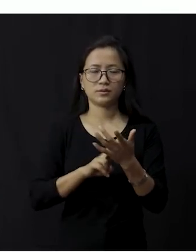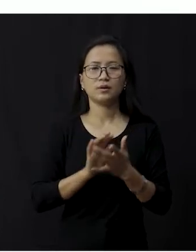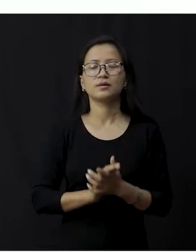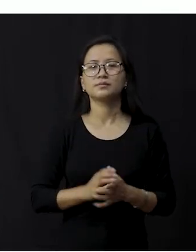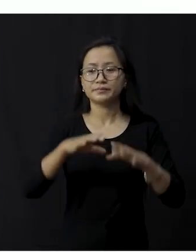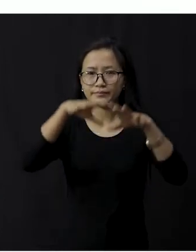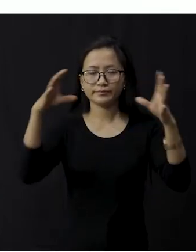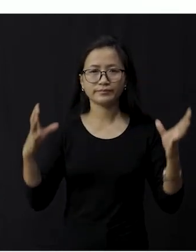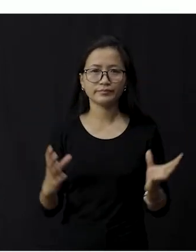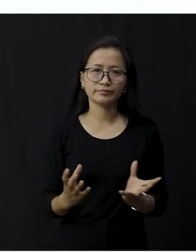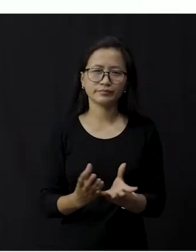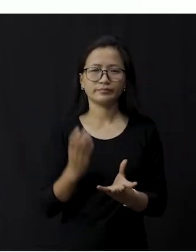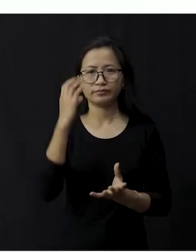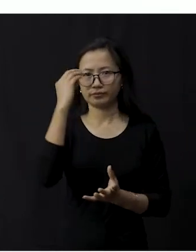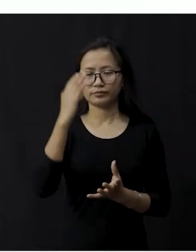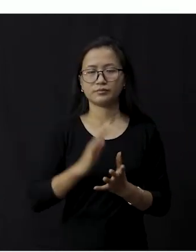P-U-M-P-K-I-N. Pumpkin. Again,